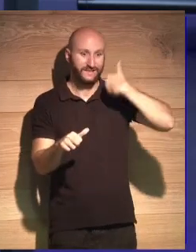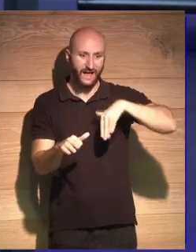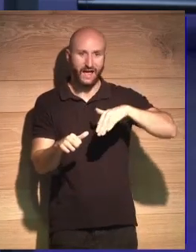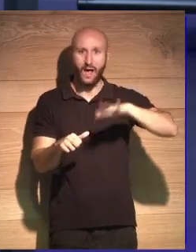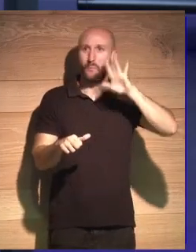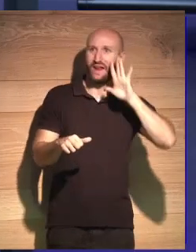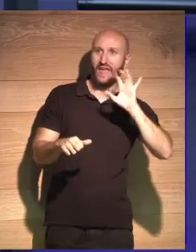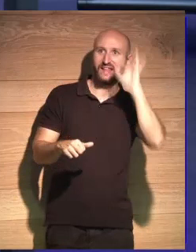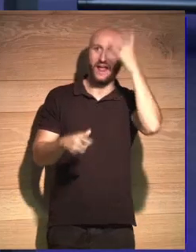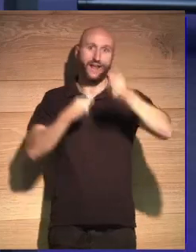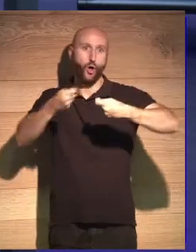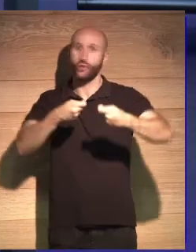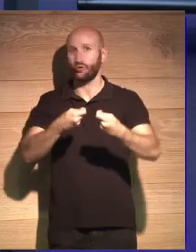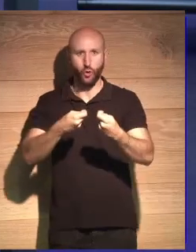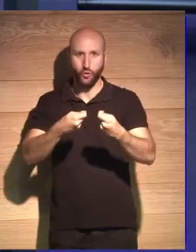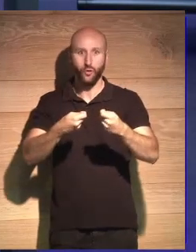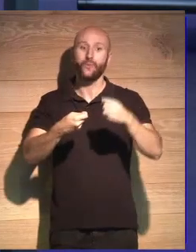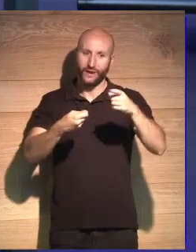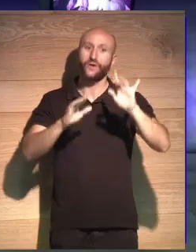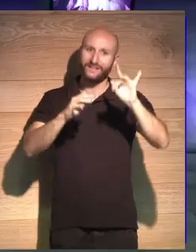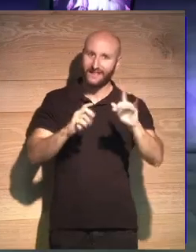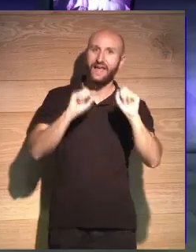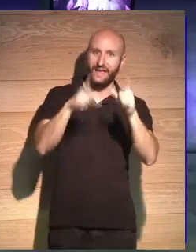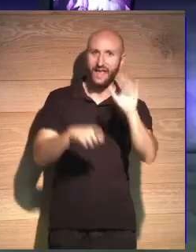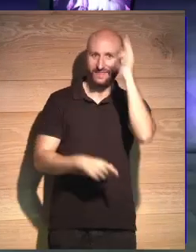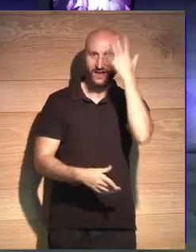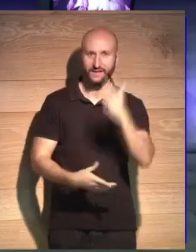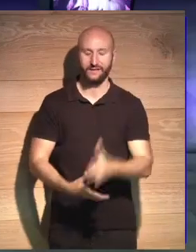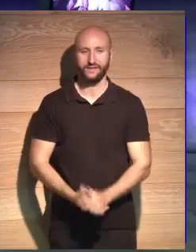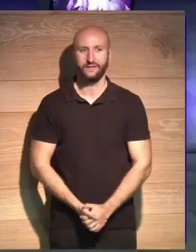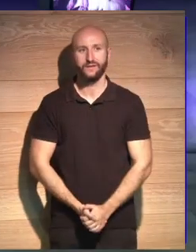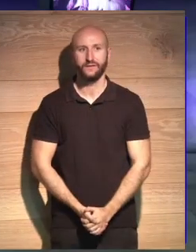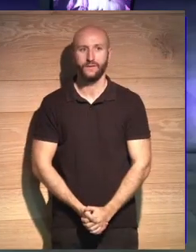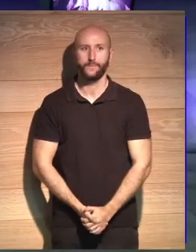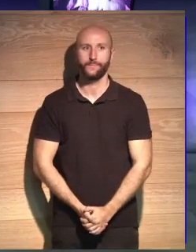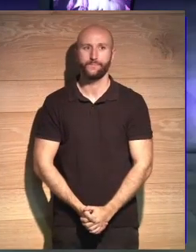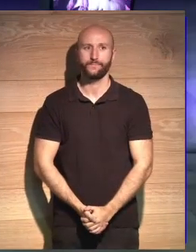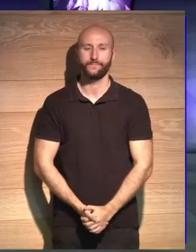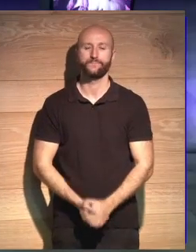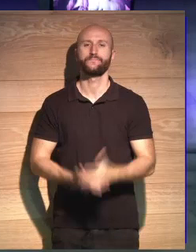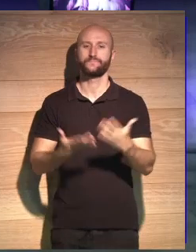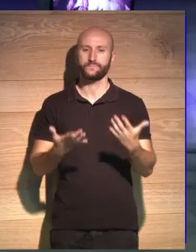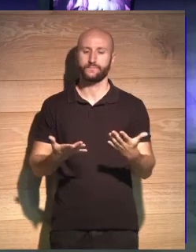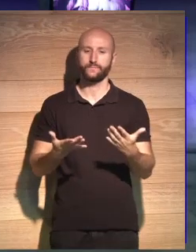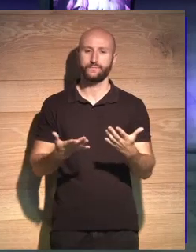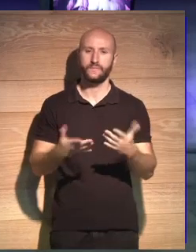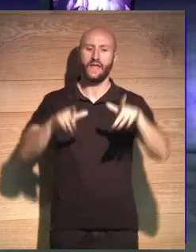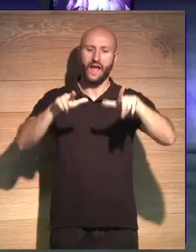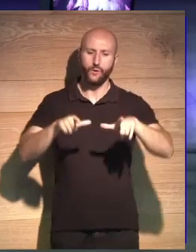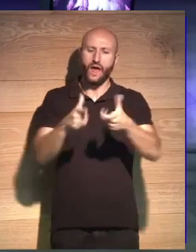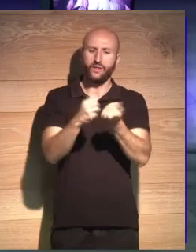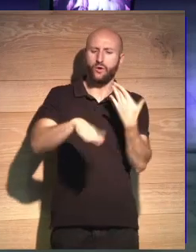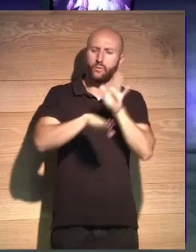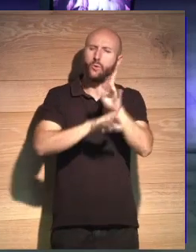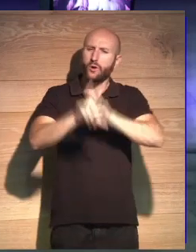I think there are many things that can be done from this starting point. With this, we do not have a business purpose, but we are trying to give new